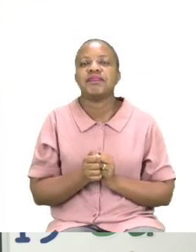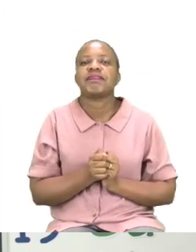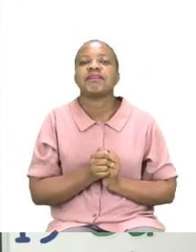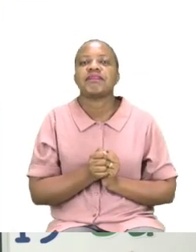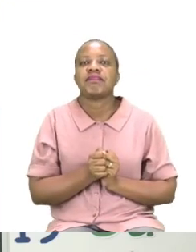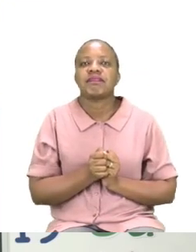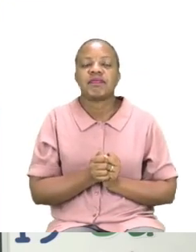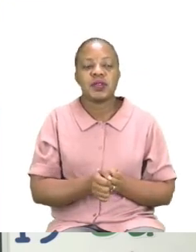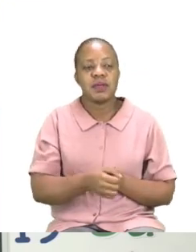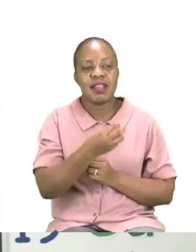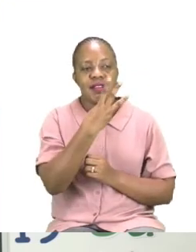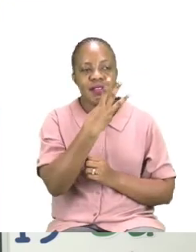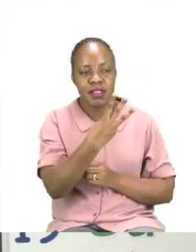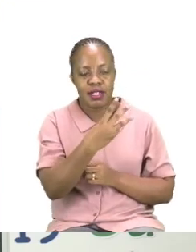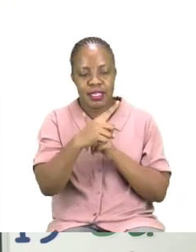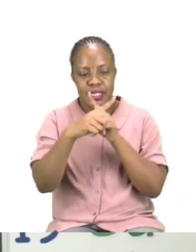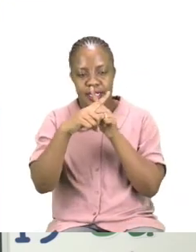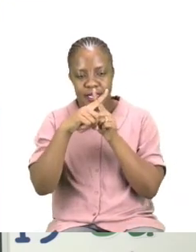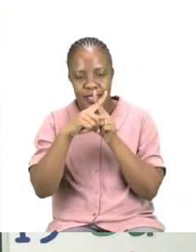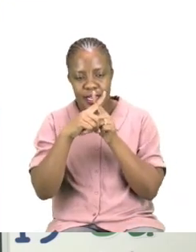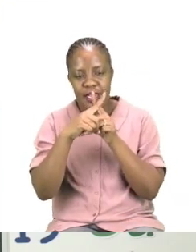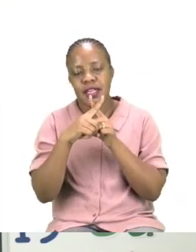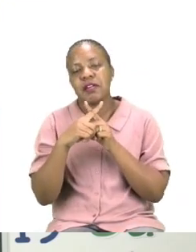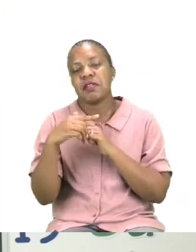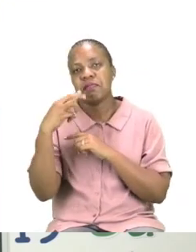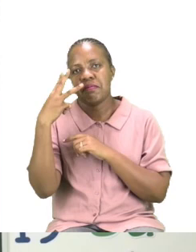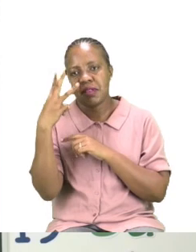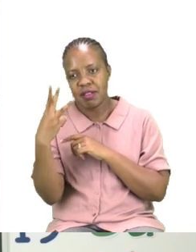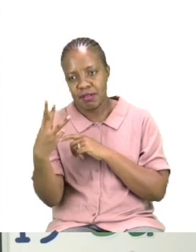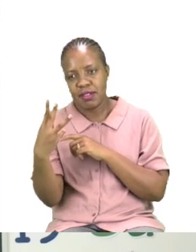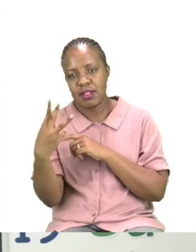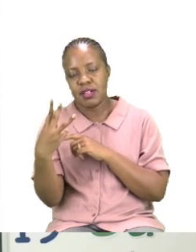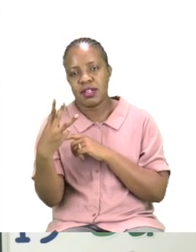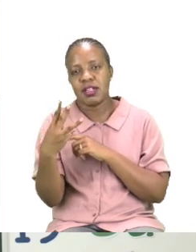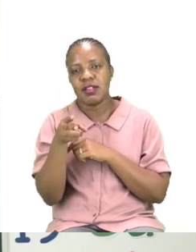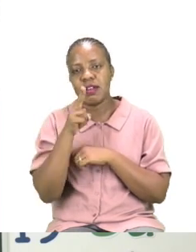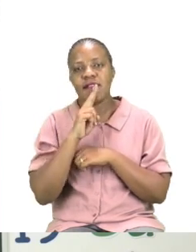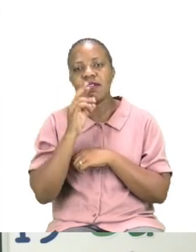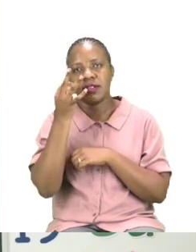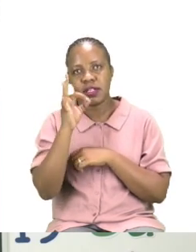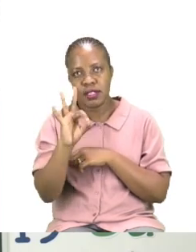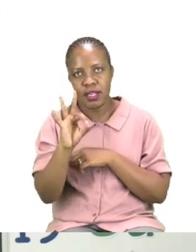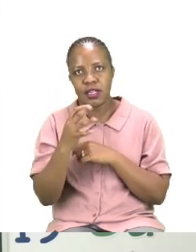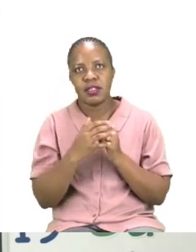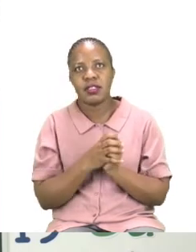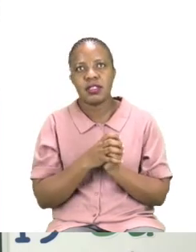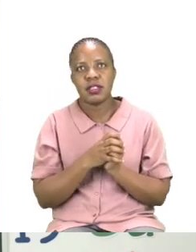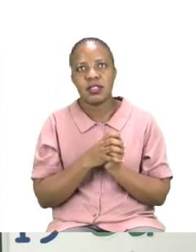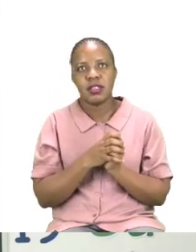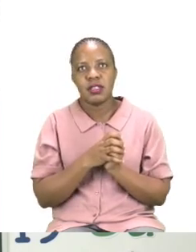is 9. Please write 9. Then the next one after that